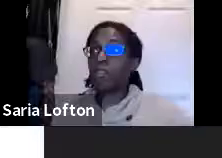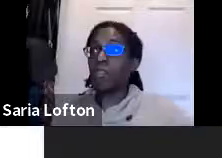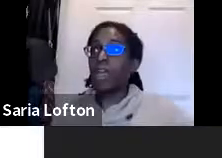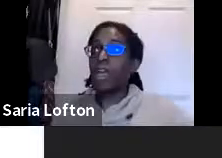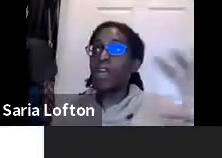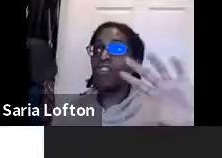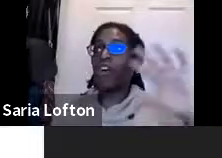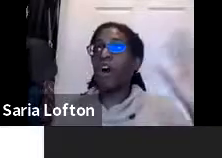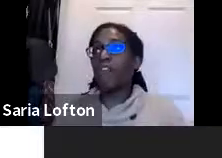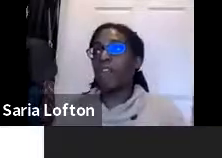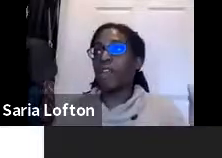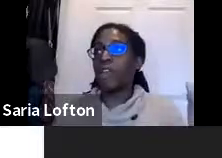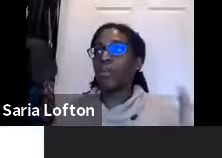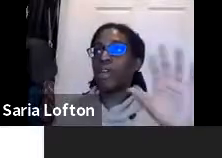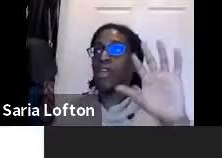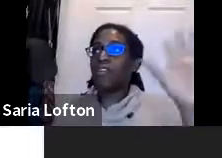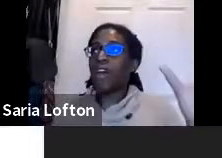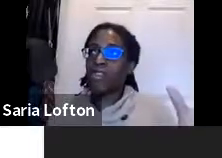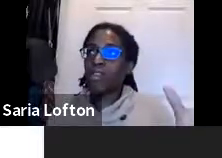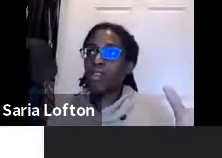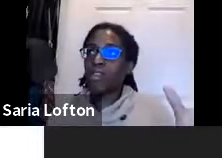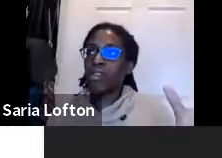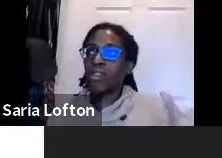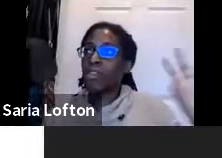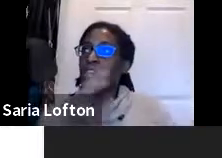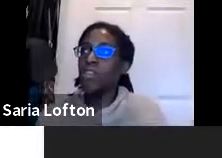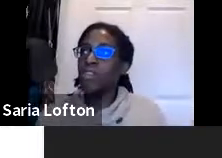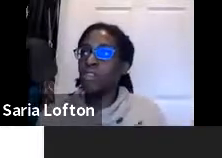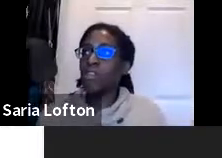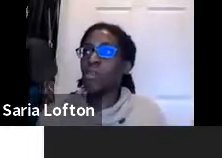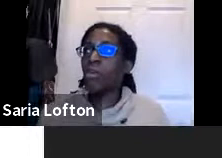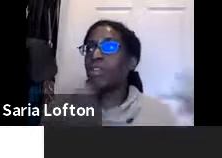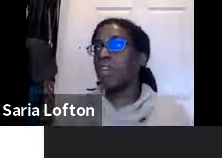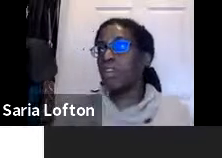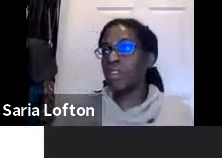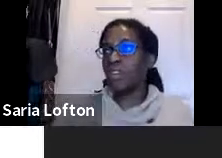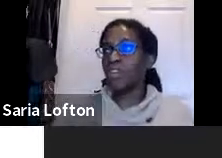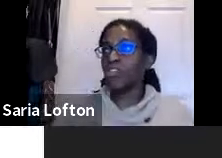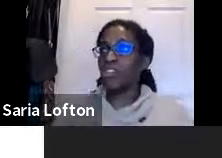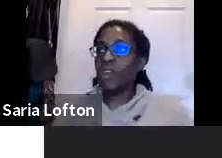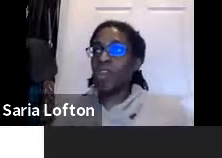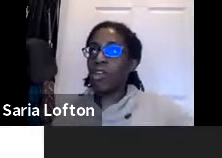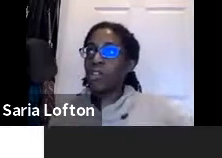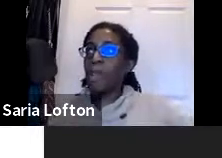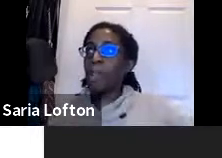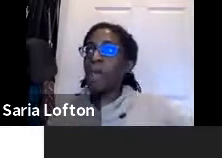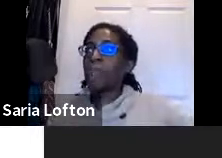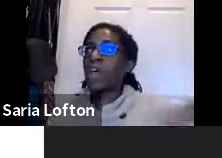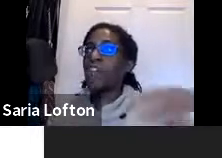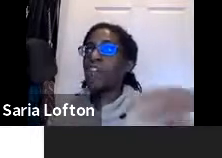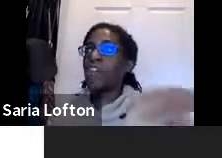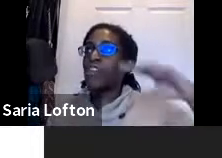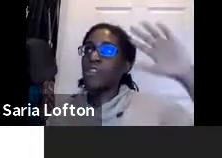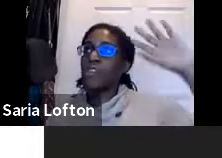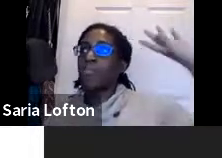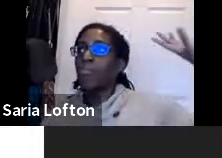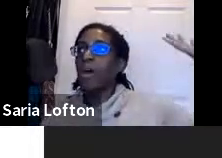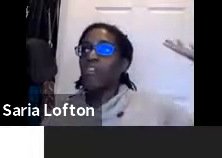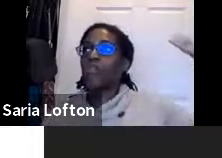this. And because often we're looking at the deficits. Well, this doesn't exist, but what does exist? Just like the Austin map, if I